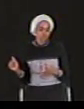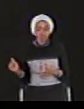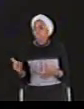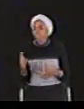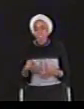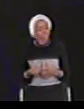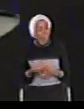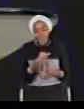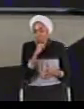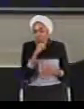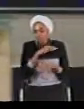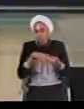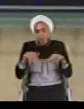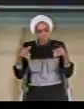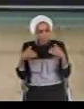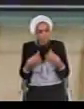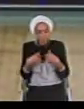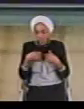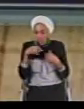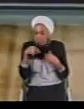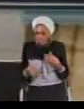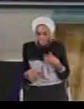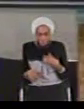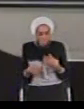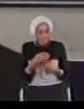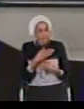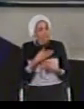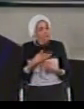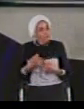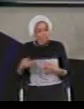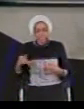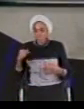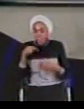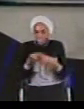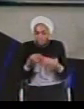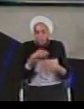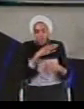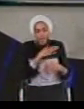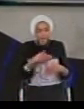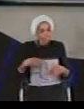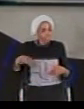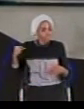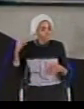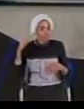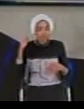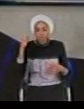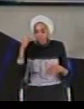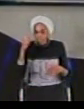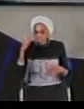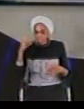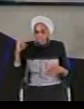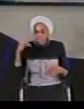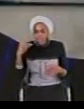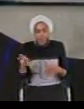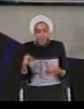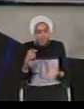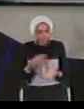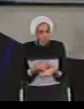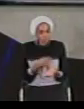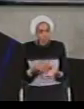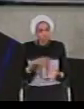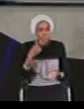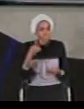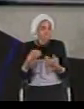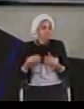not have deep and full understanding of the gospel they have